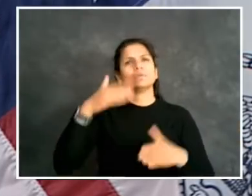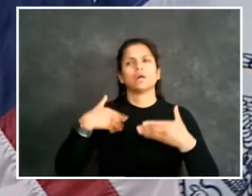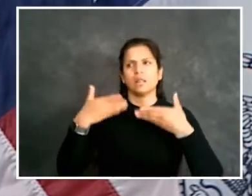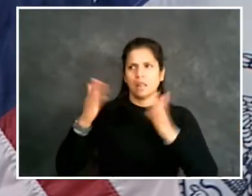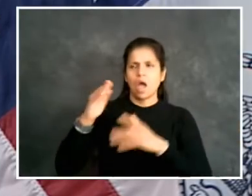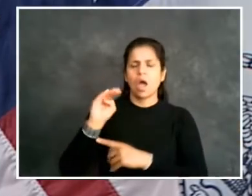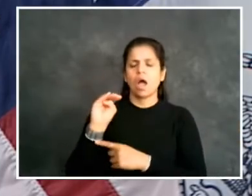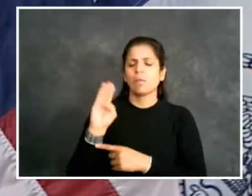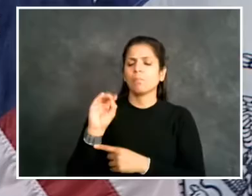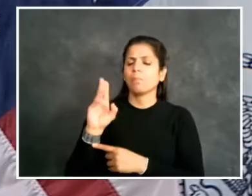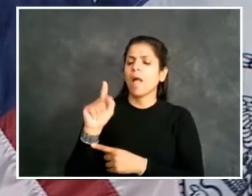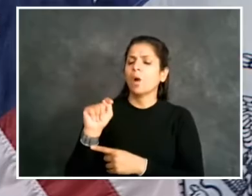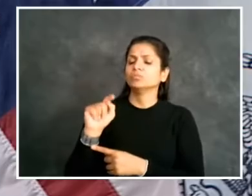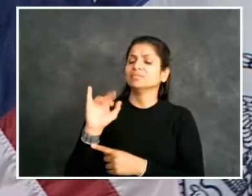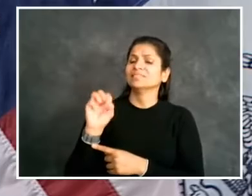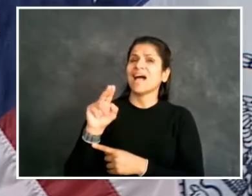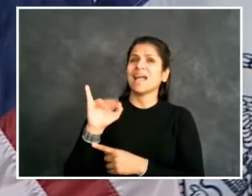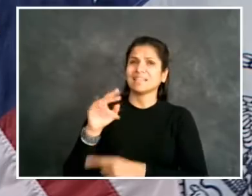and whether that